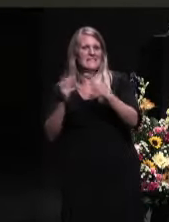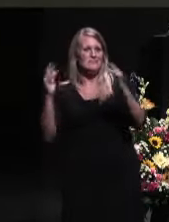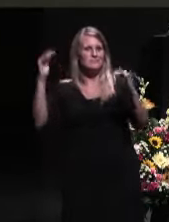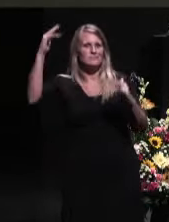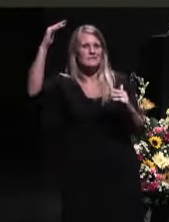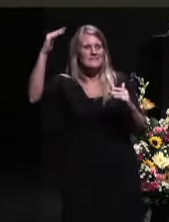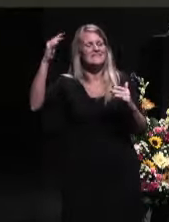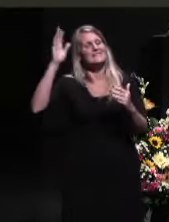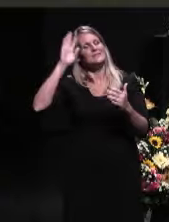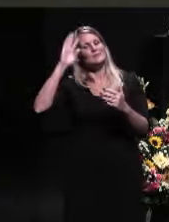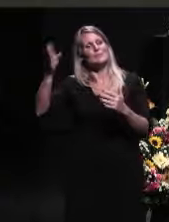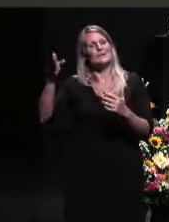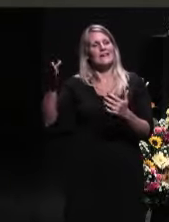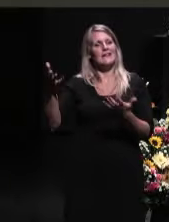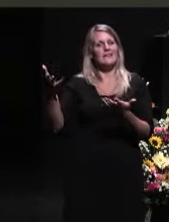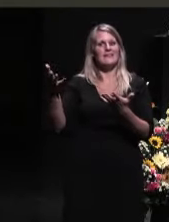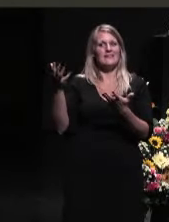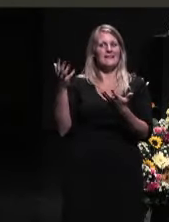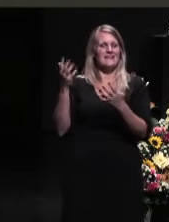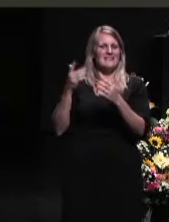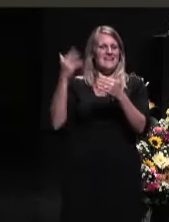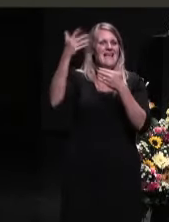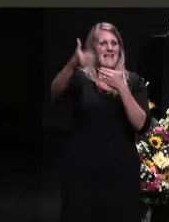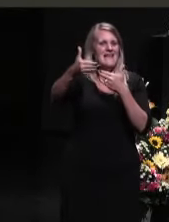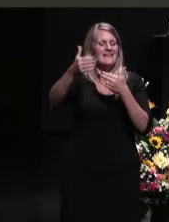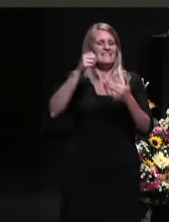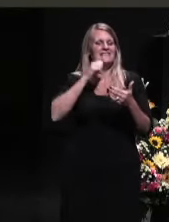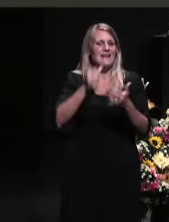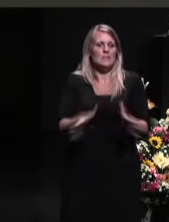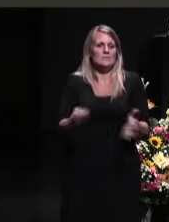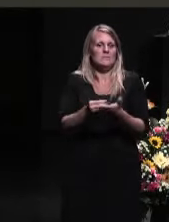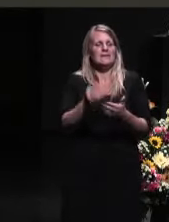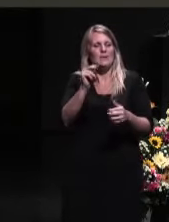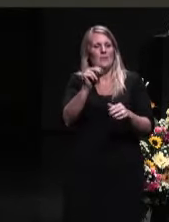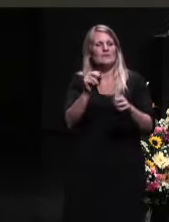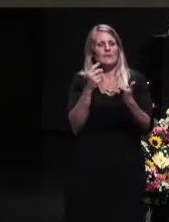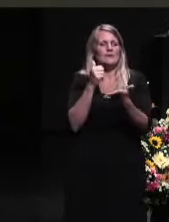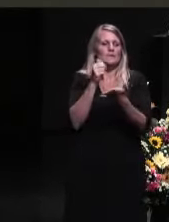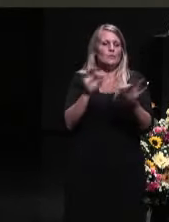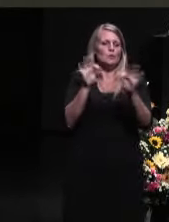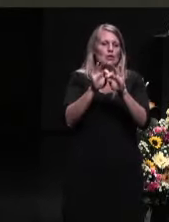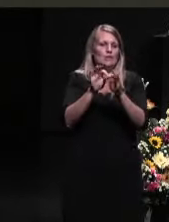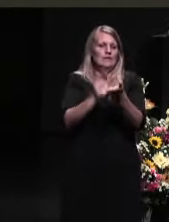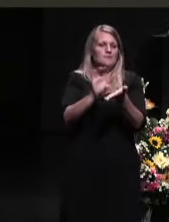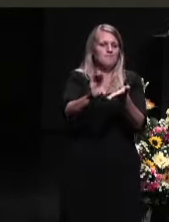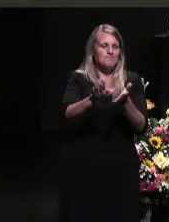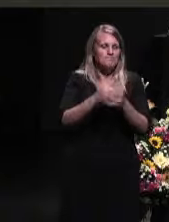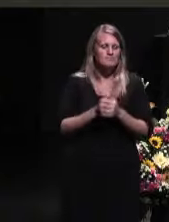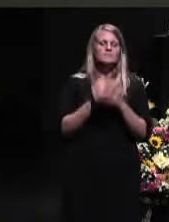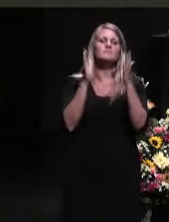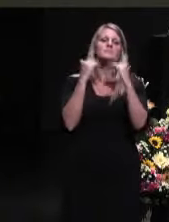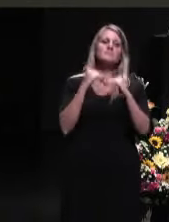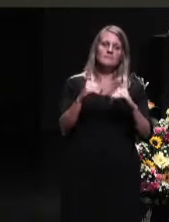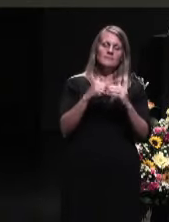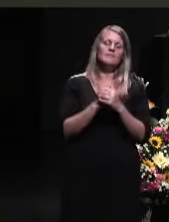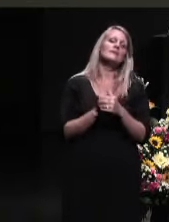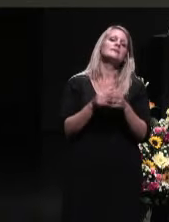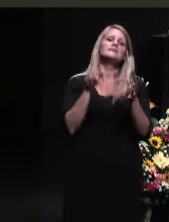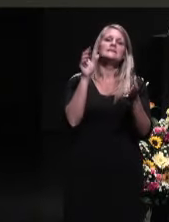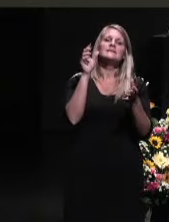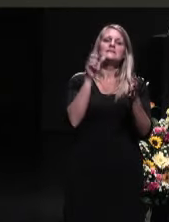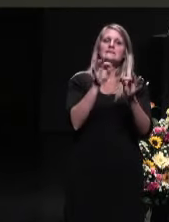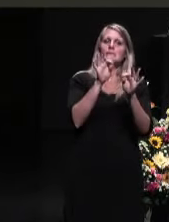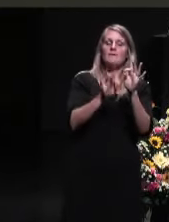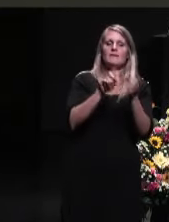very specific strategy I'll talk about later for that. Simplifying paths and reducing costs. I've talked about that a little bit already in terms of the